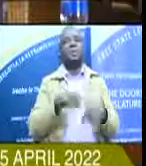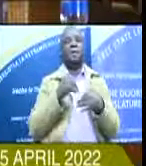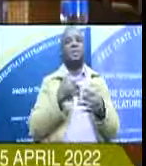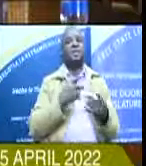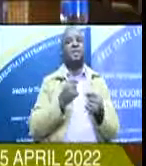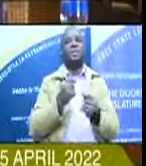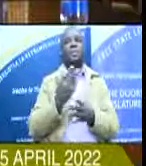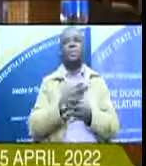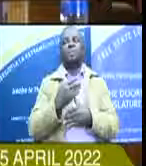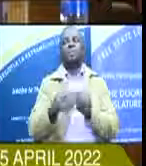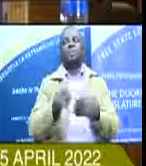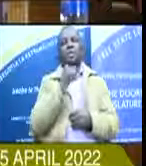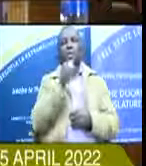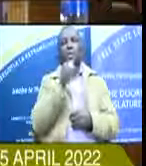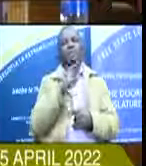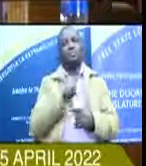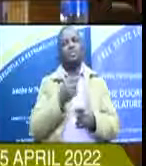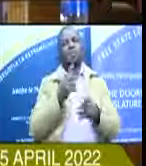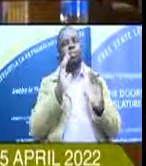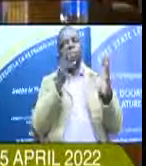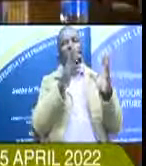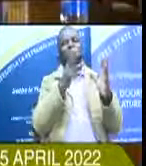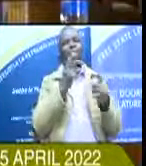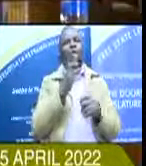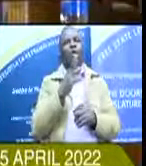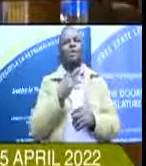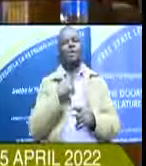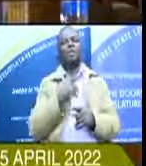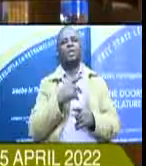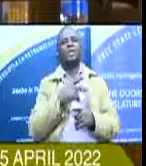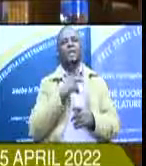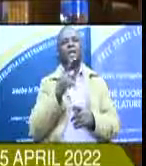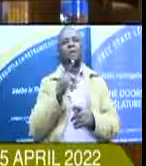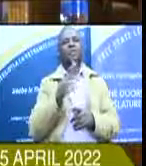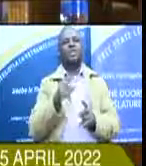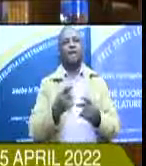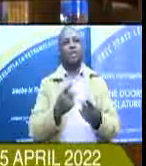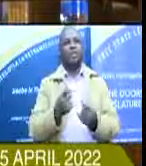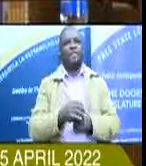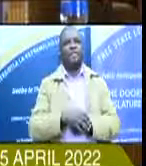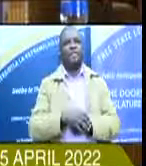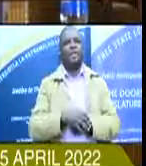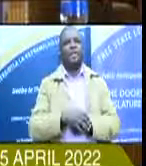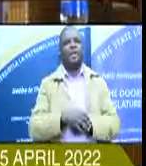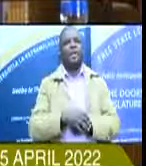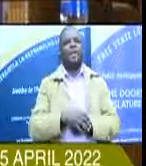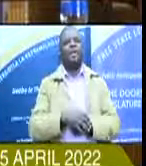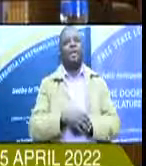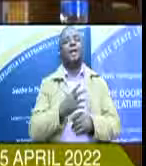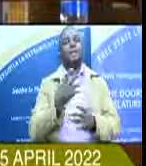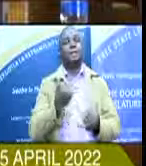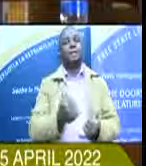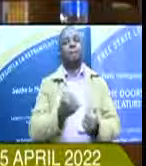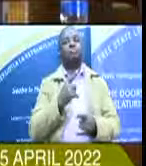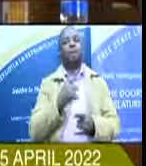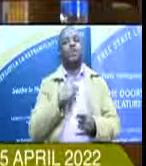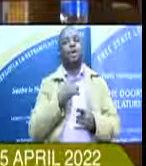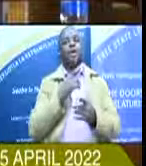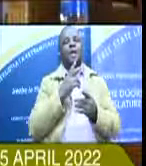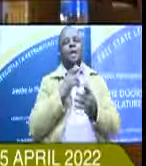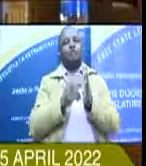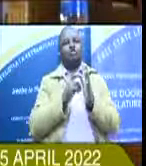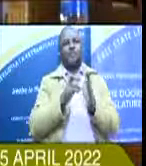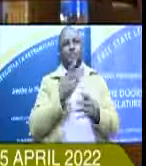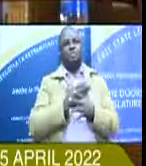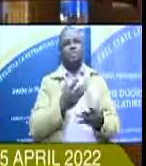the House, whether in terms of uploading or ululating. That is in terms of the proceedings of the